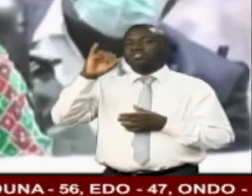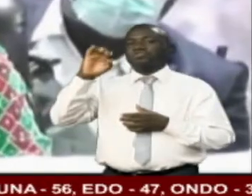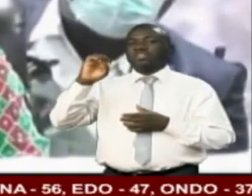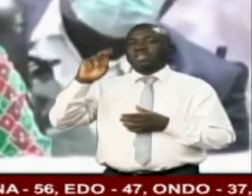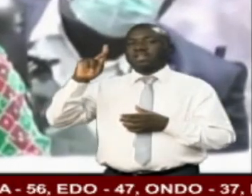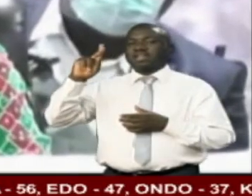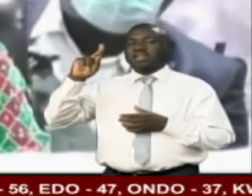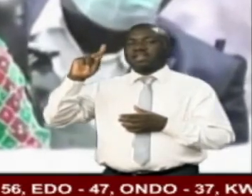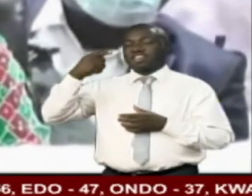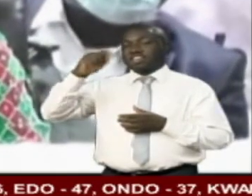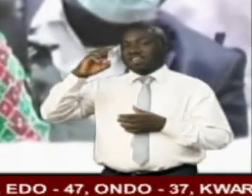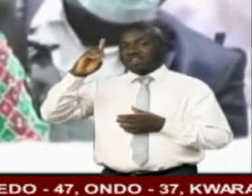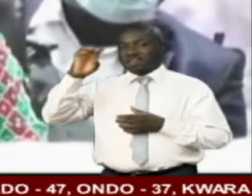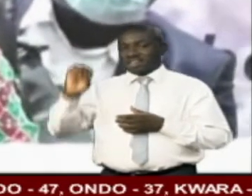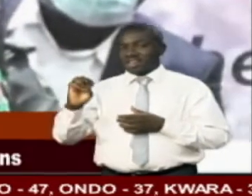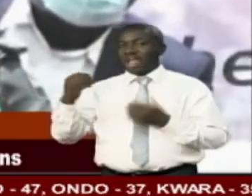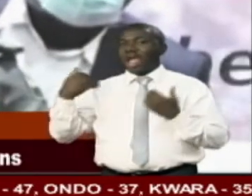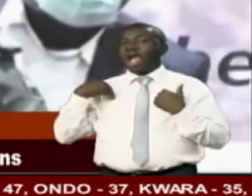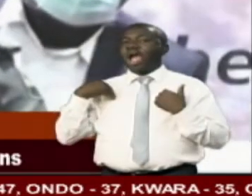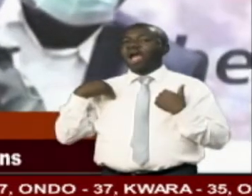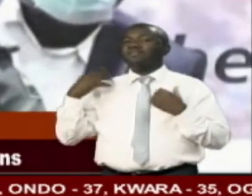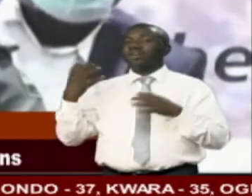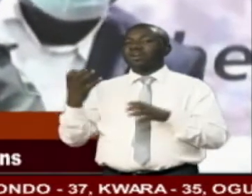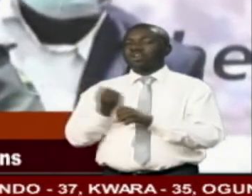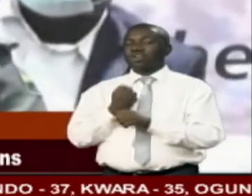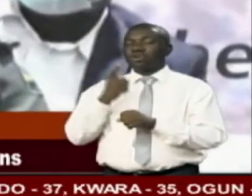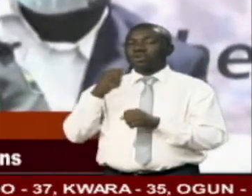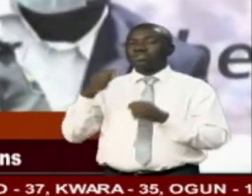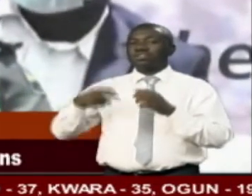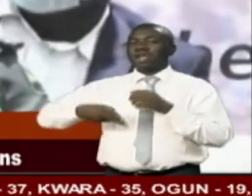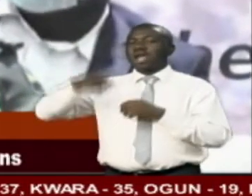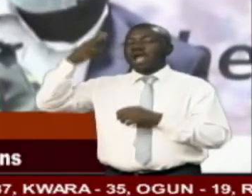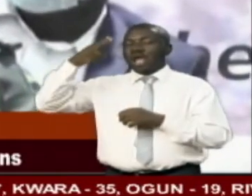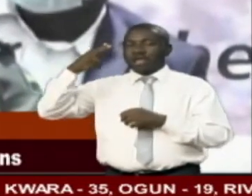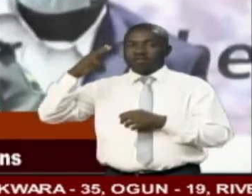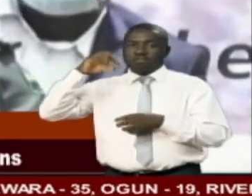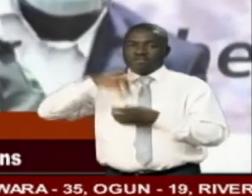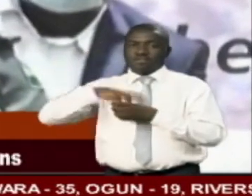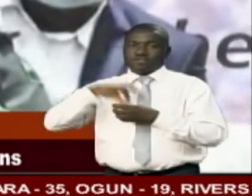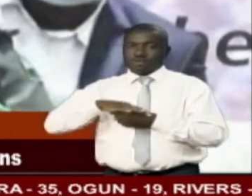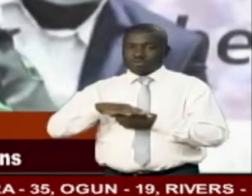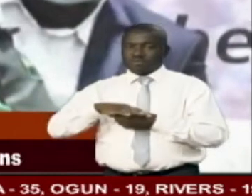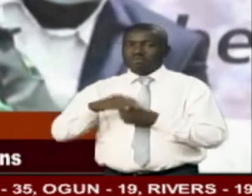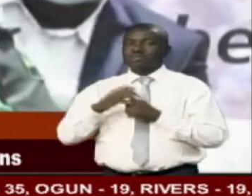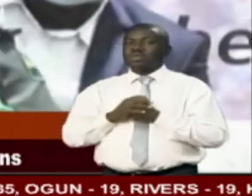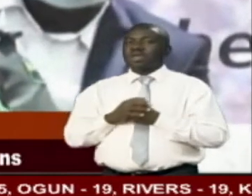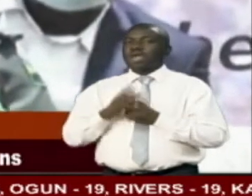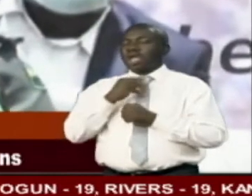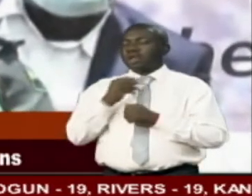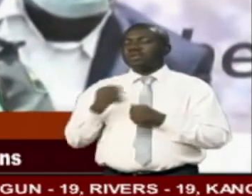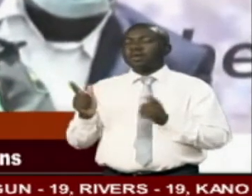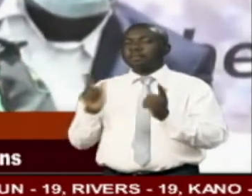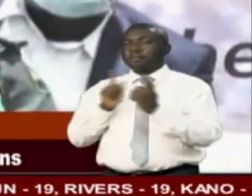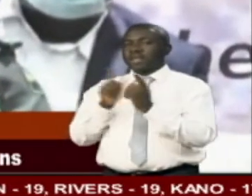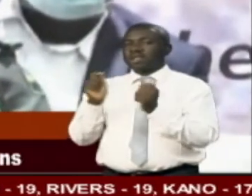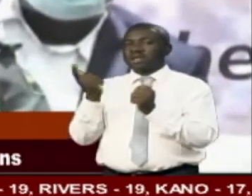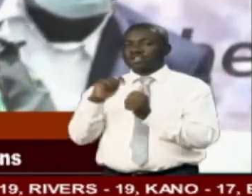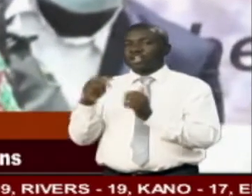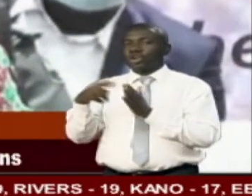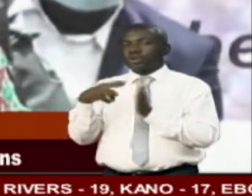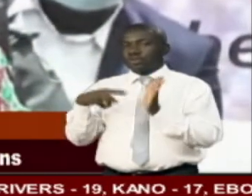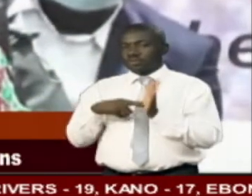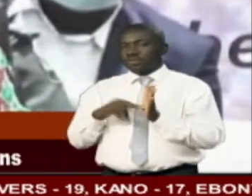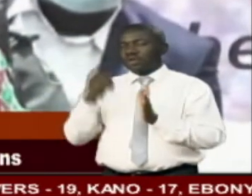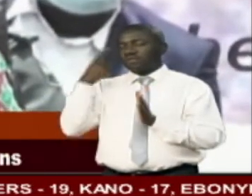scored the highest votes cast and met all the requirements of our party gala for the conduct of this election,